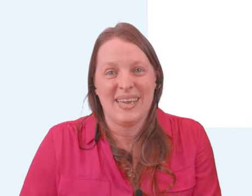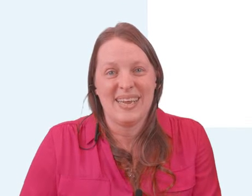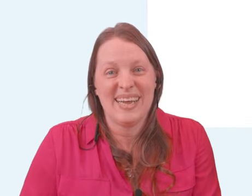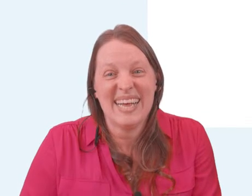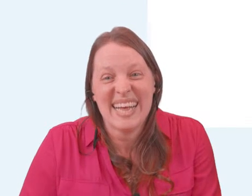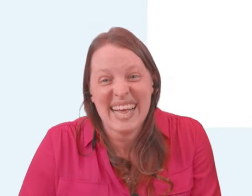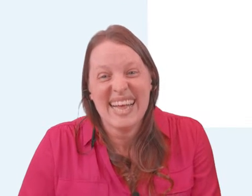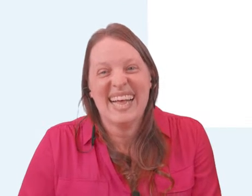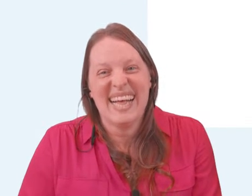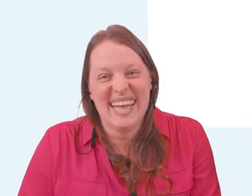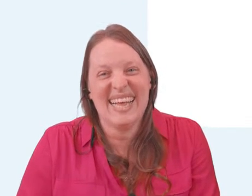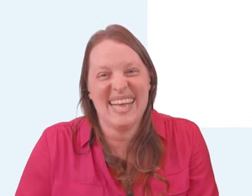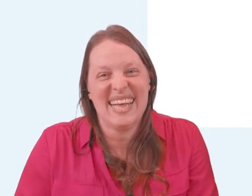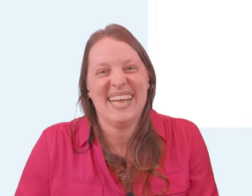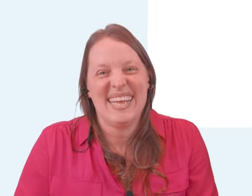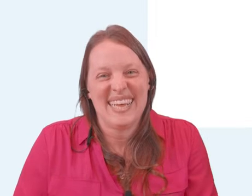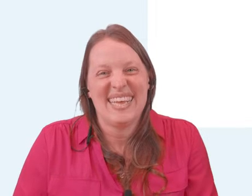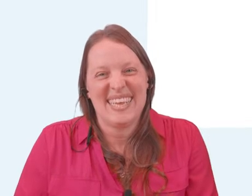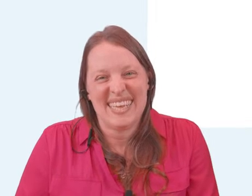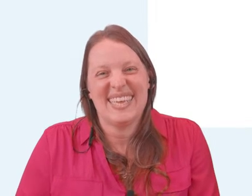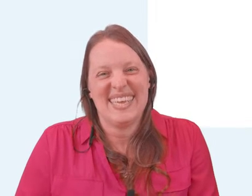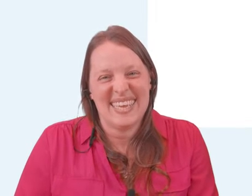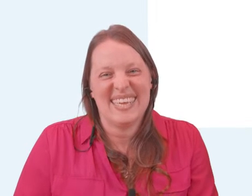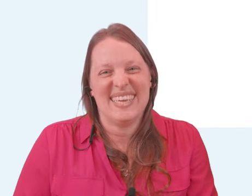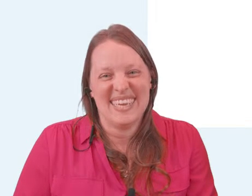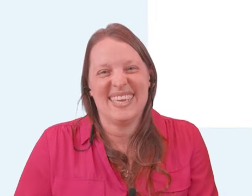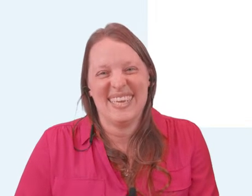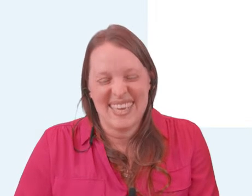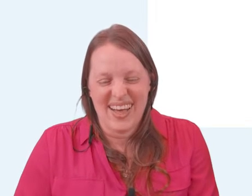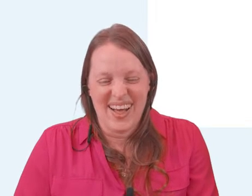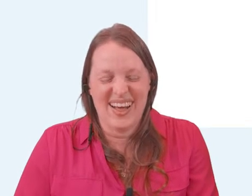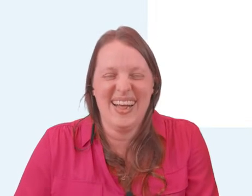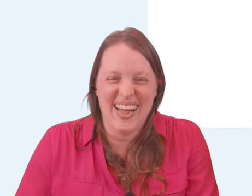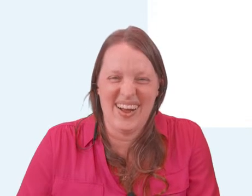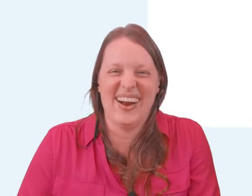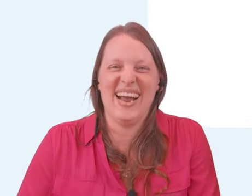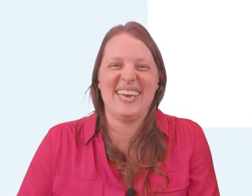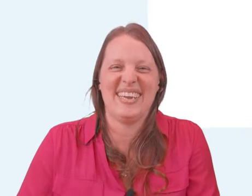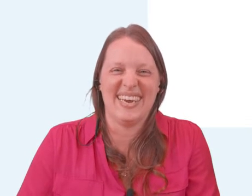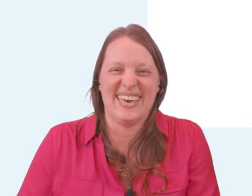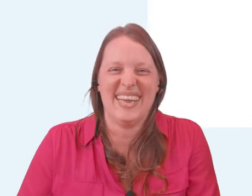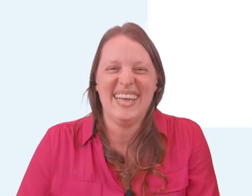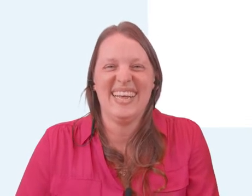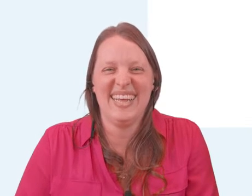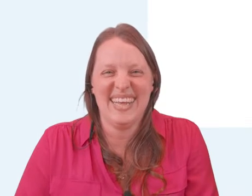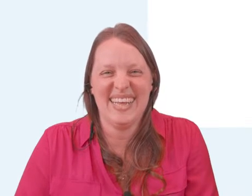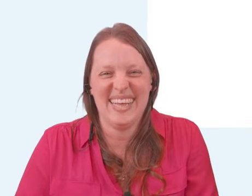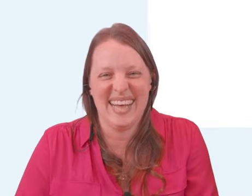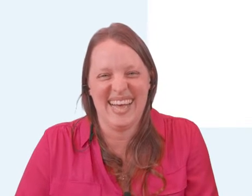that's perfect. Absolutely perfect. Okay, go ahead. All right, good.